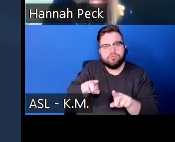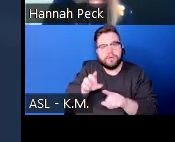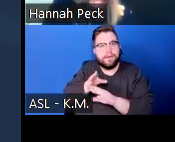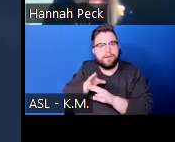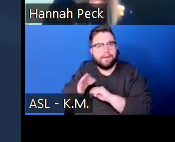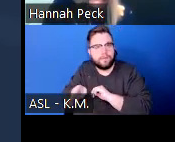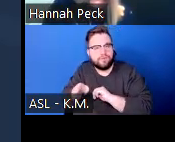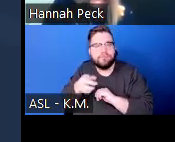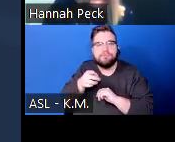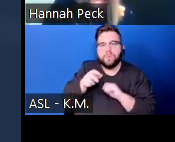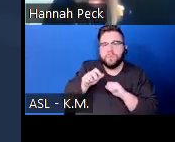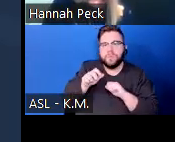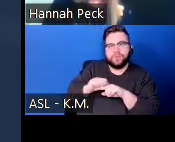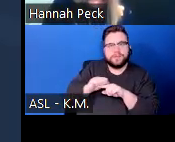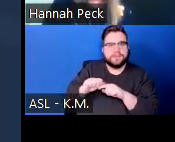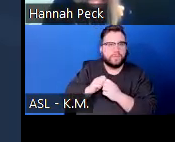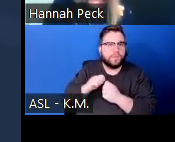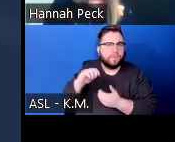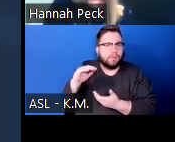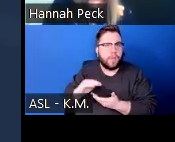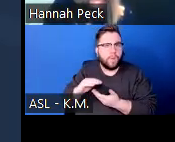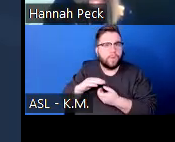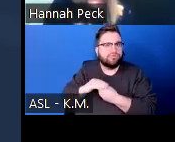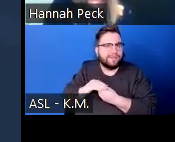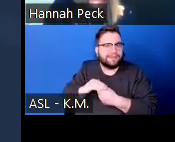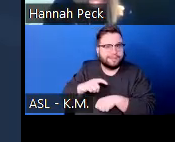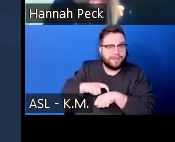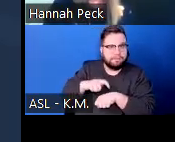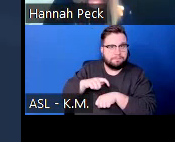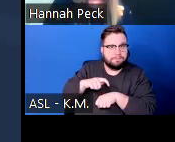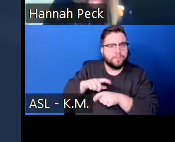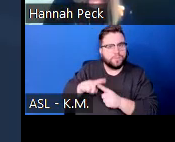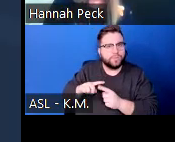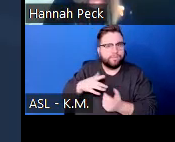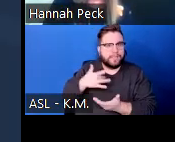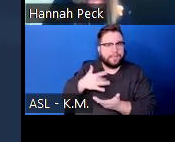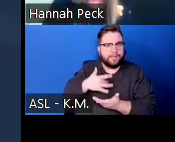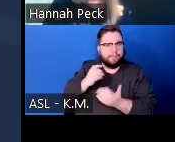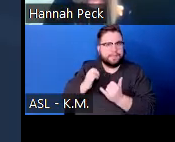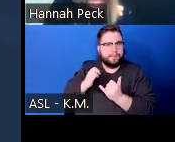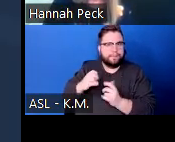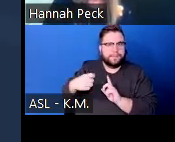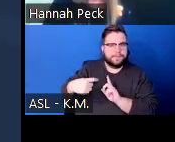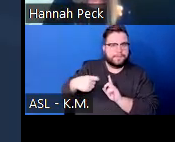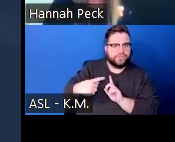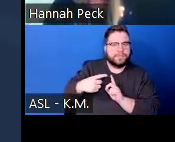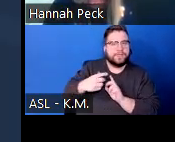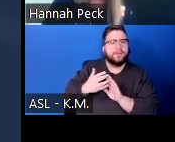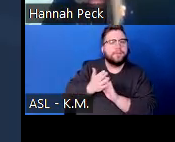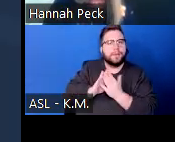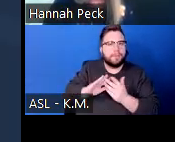low stress times of experiencing the sensation and making a new positive connection with that tactile